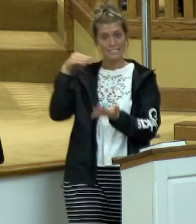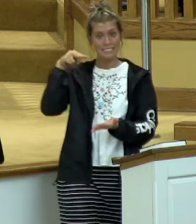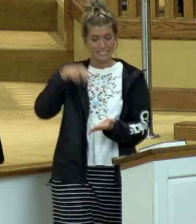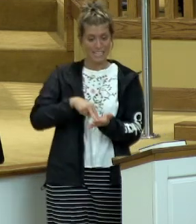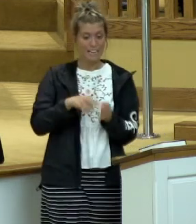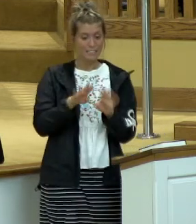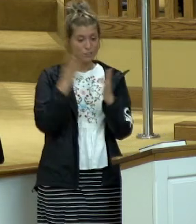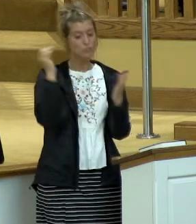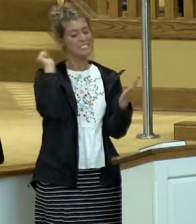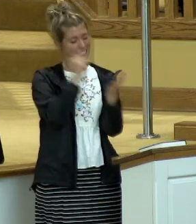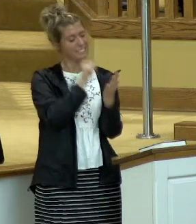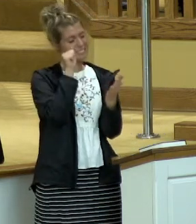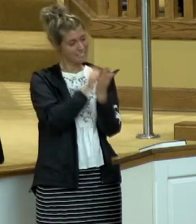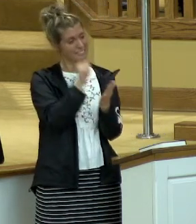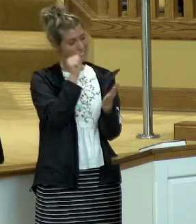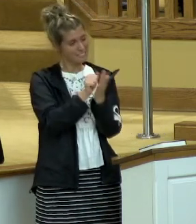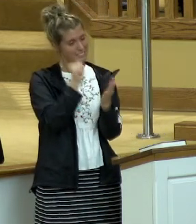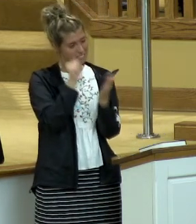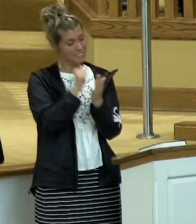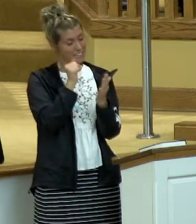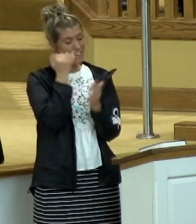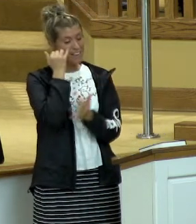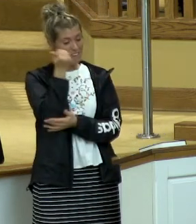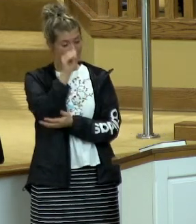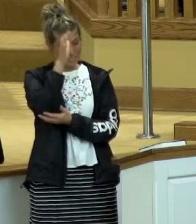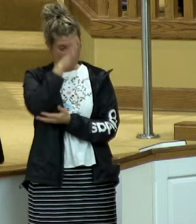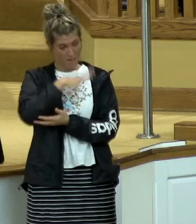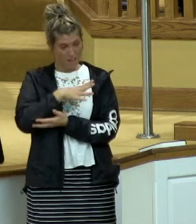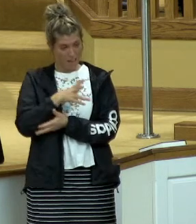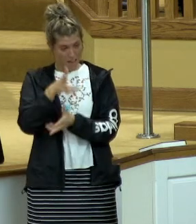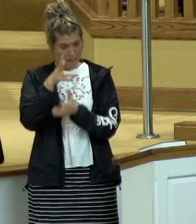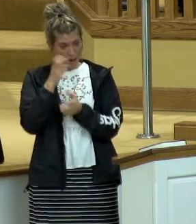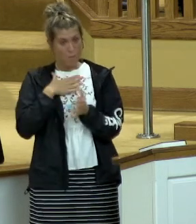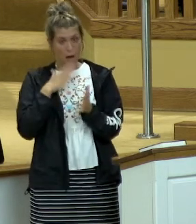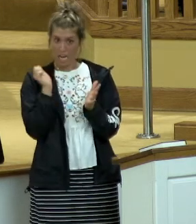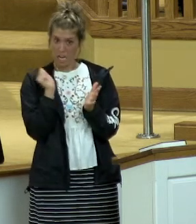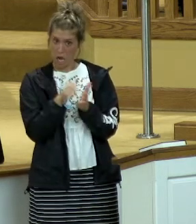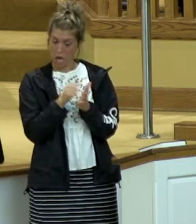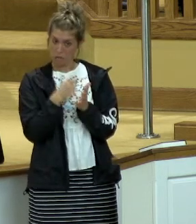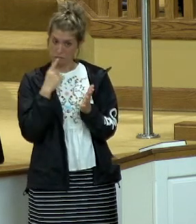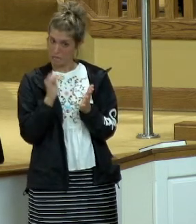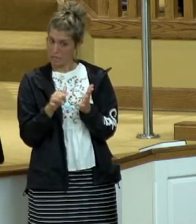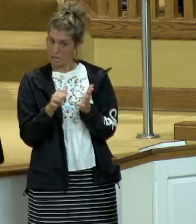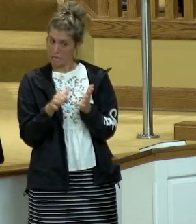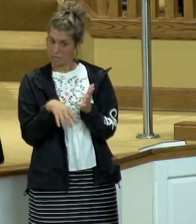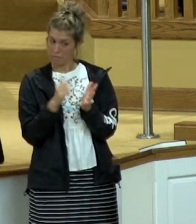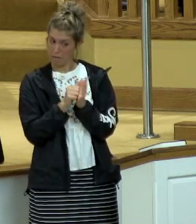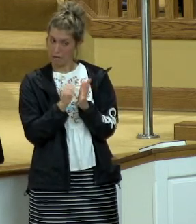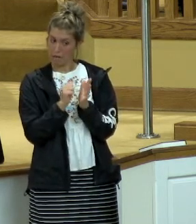at the door and knock. If any man hear my knock, is that what the Bible says?